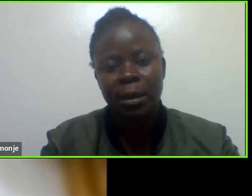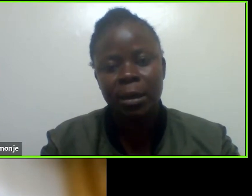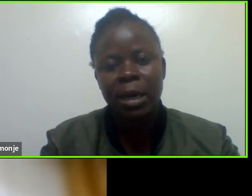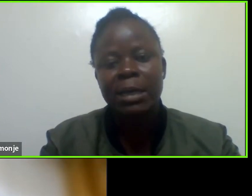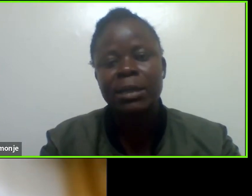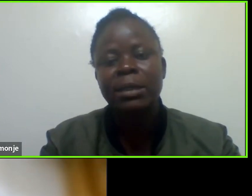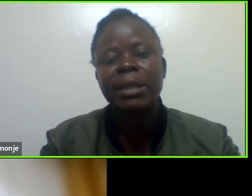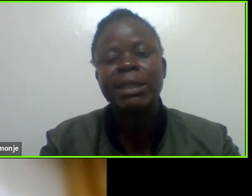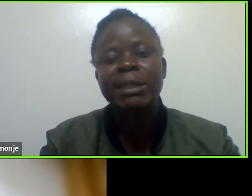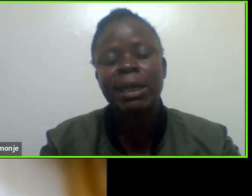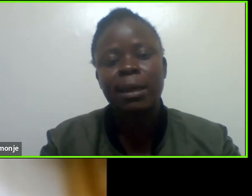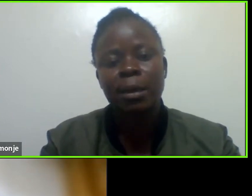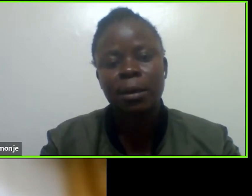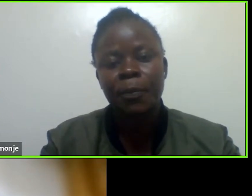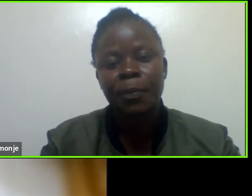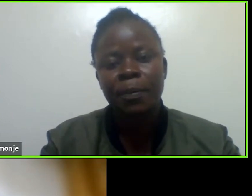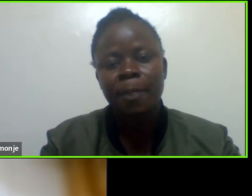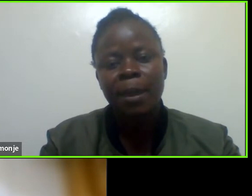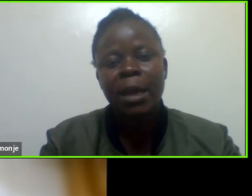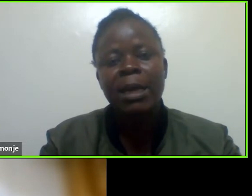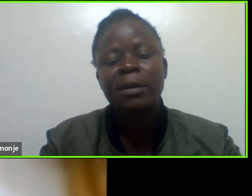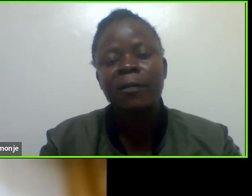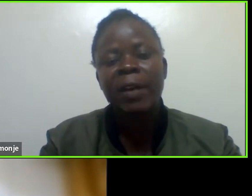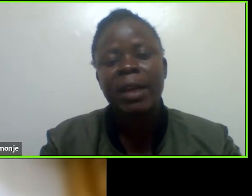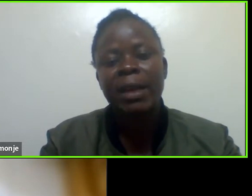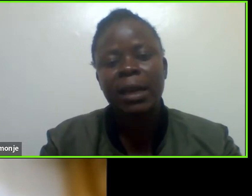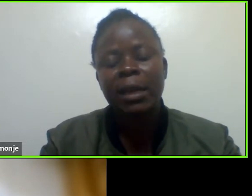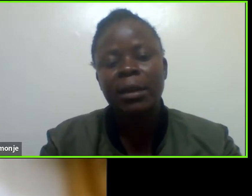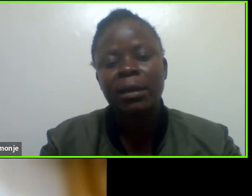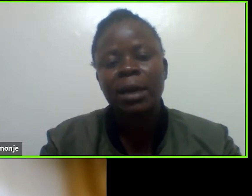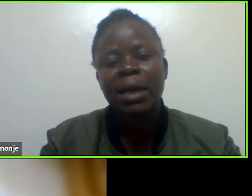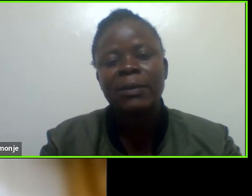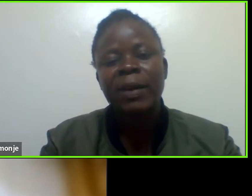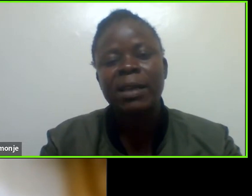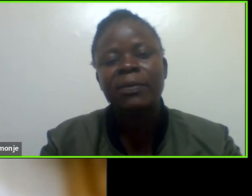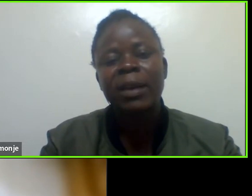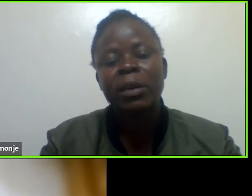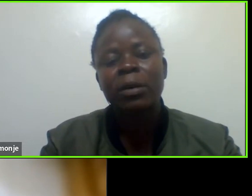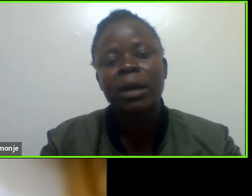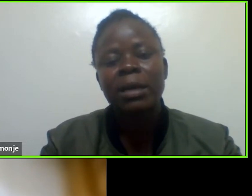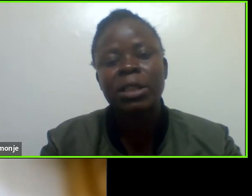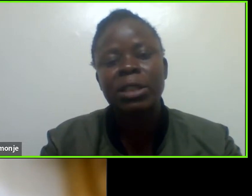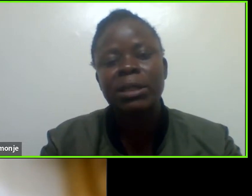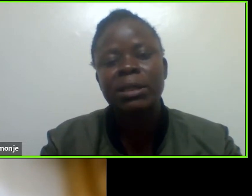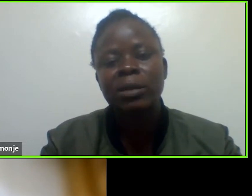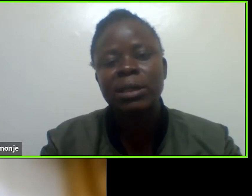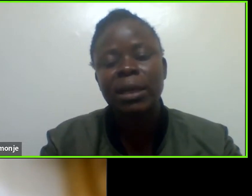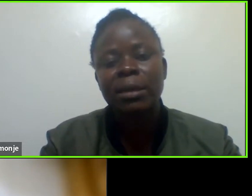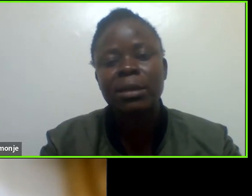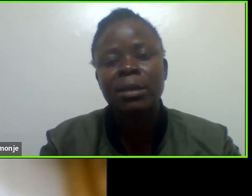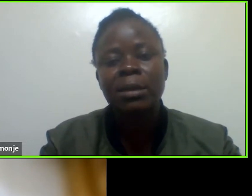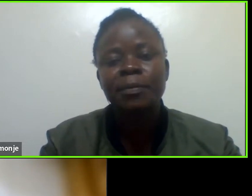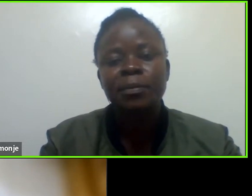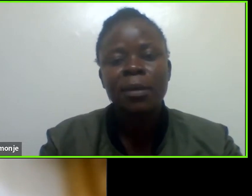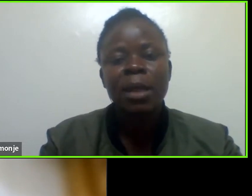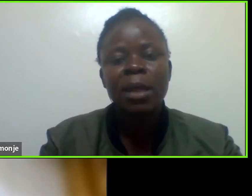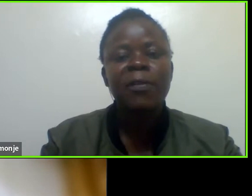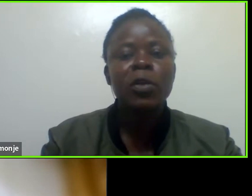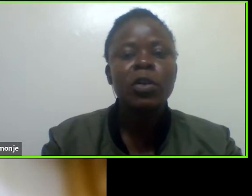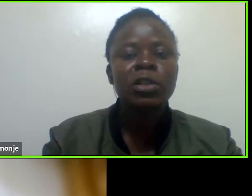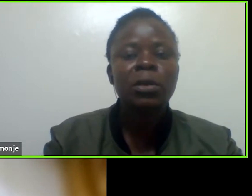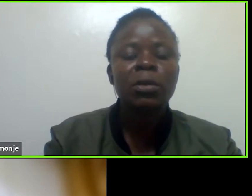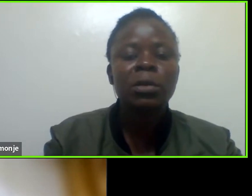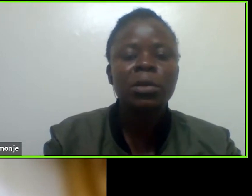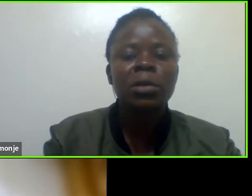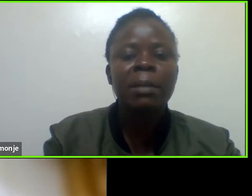consistently until they stick. And finally, as far as value addition is concerned, if